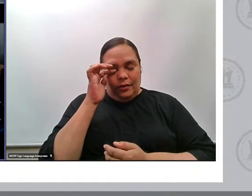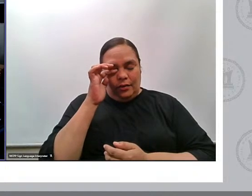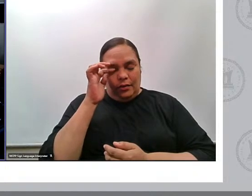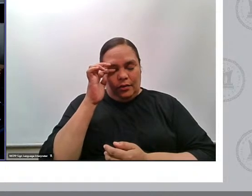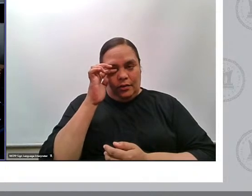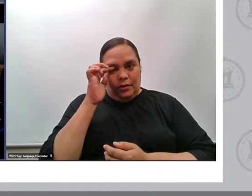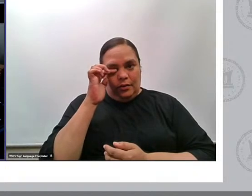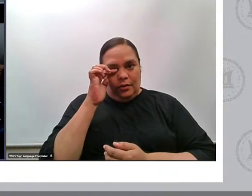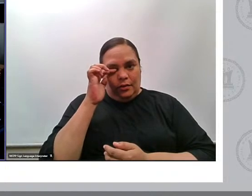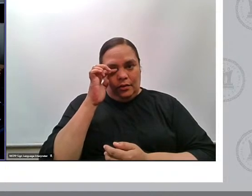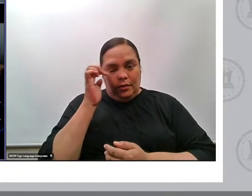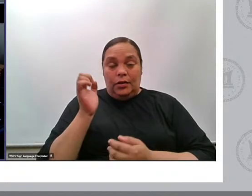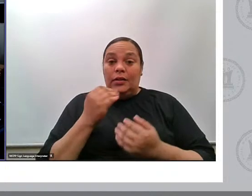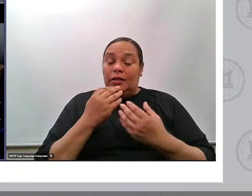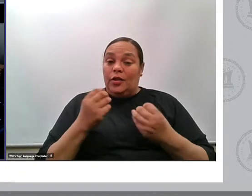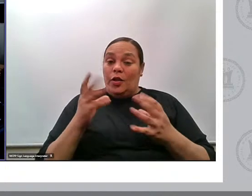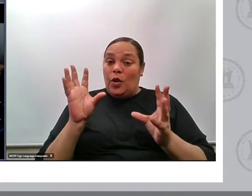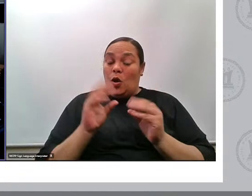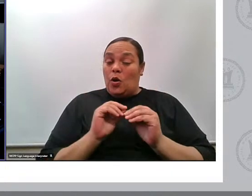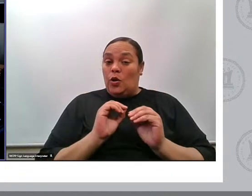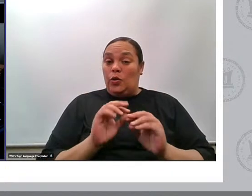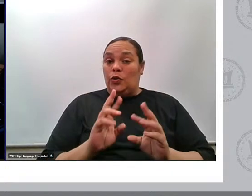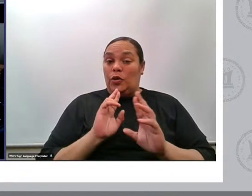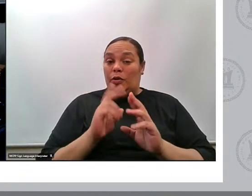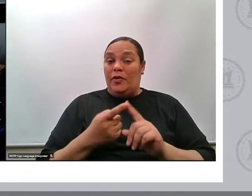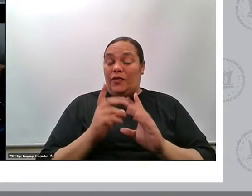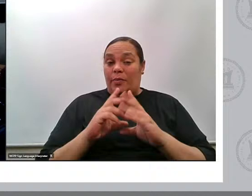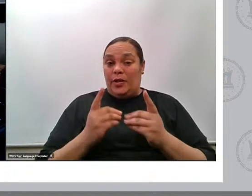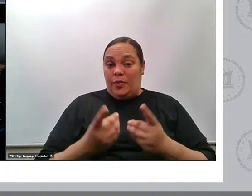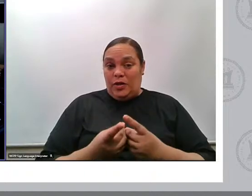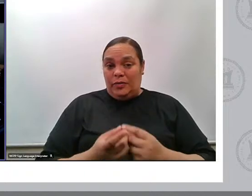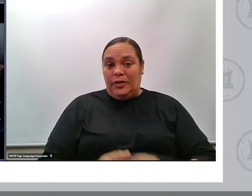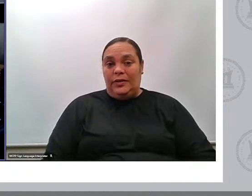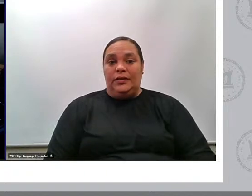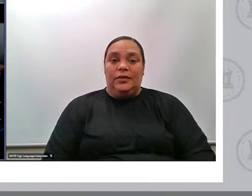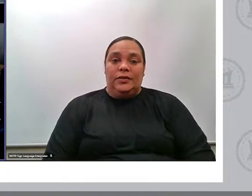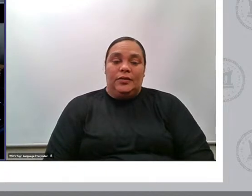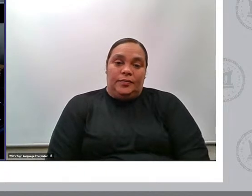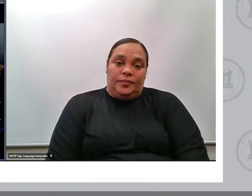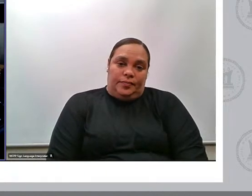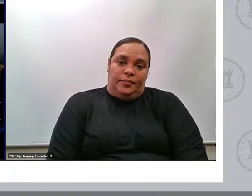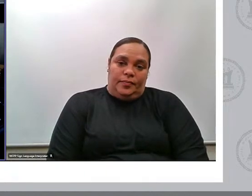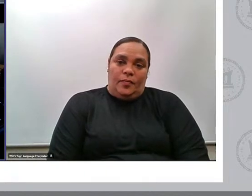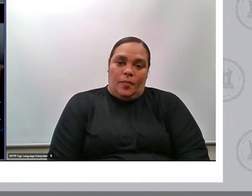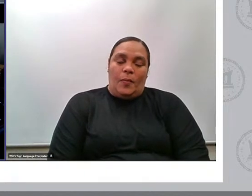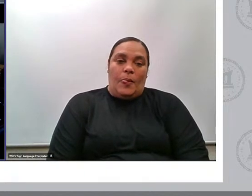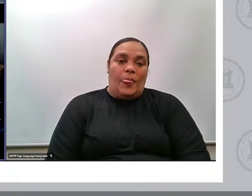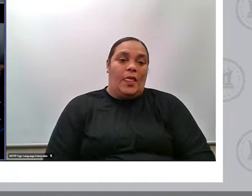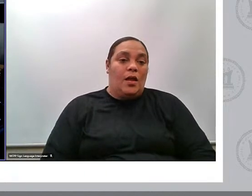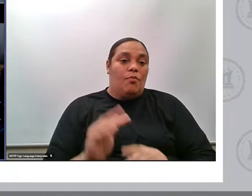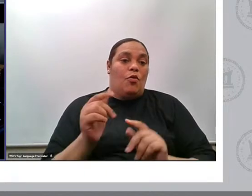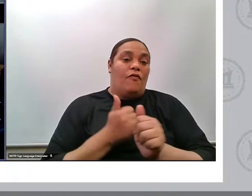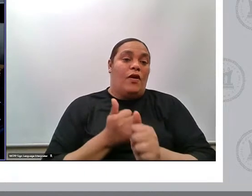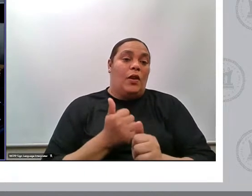Thank you. Does that conclude the responses from the department? Yes, thank you. Are